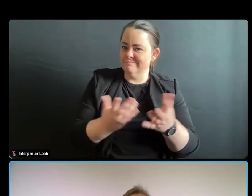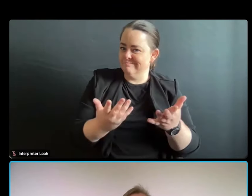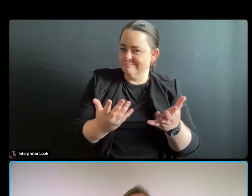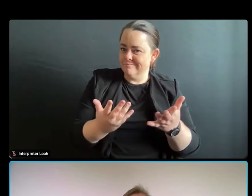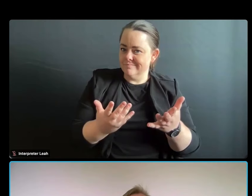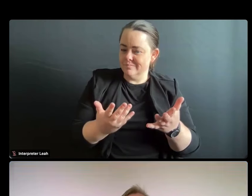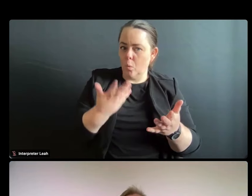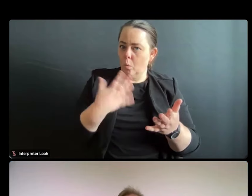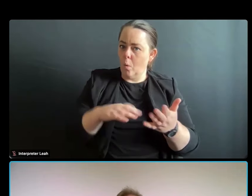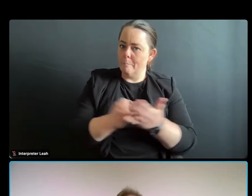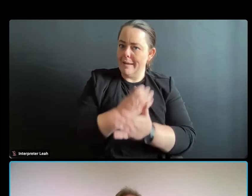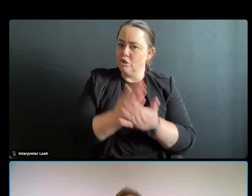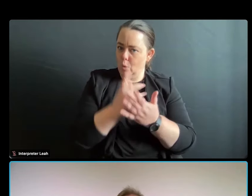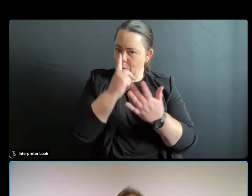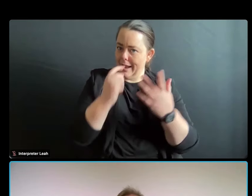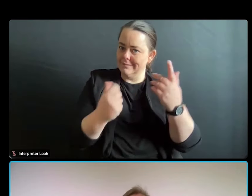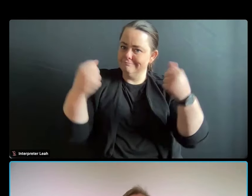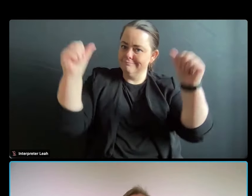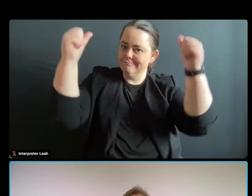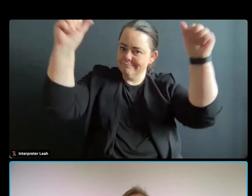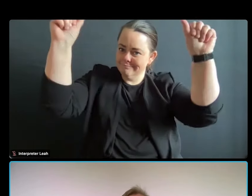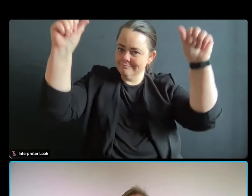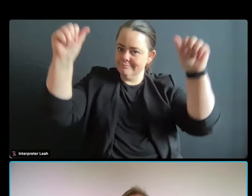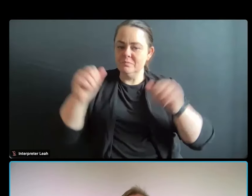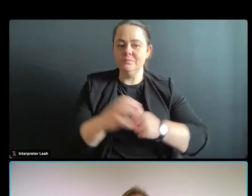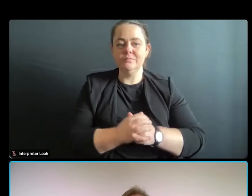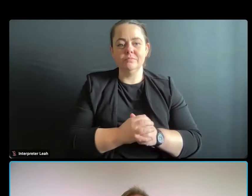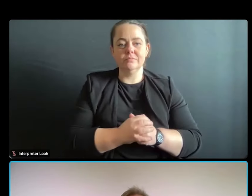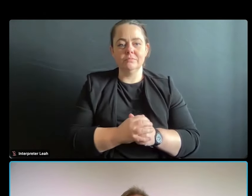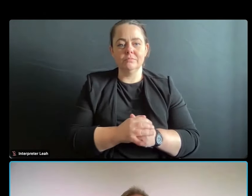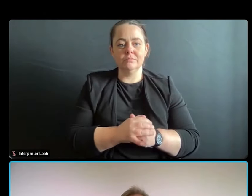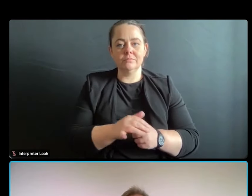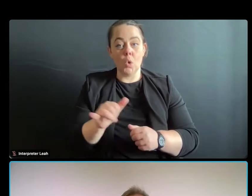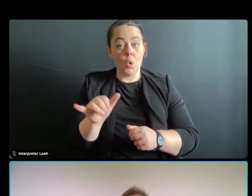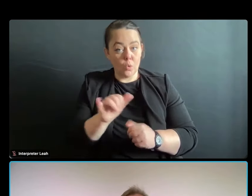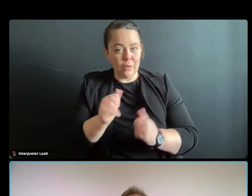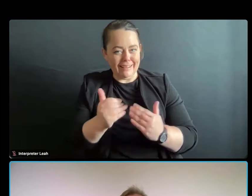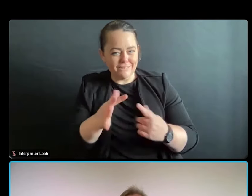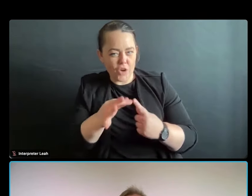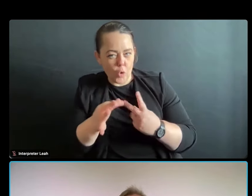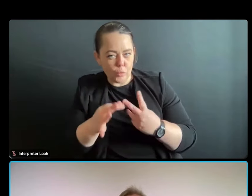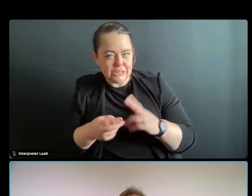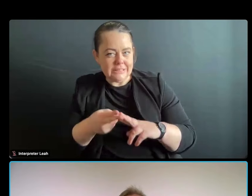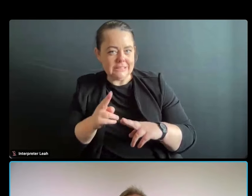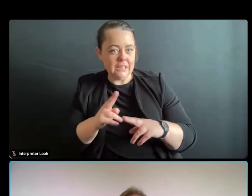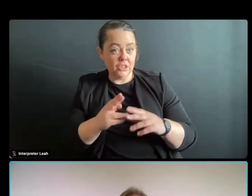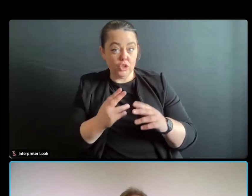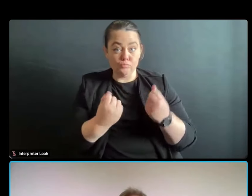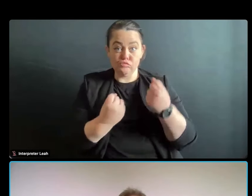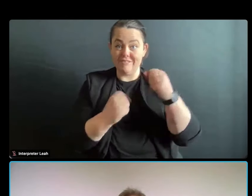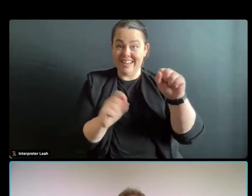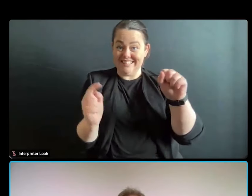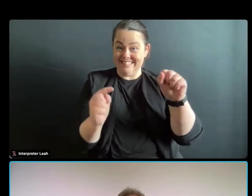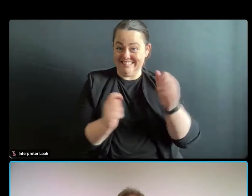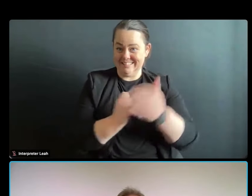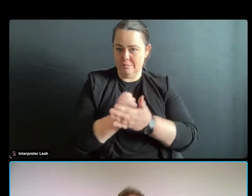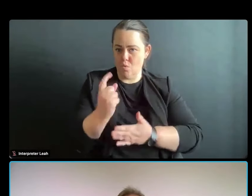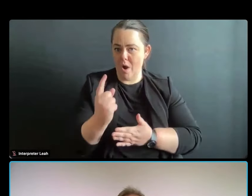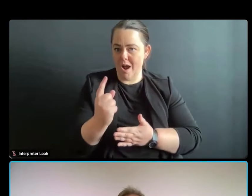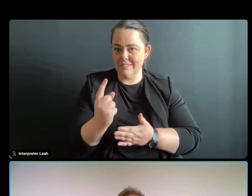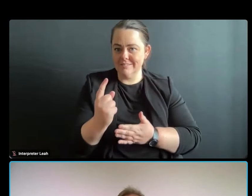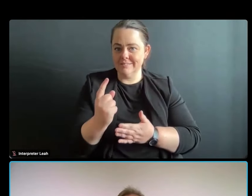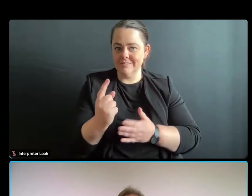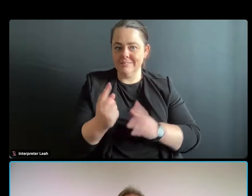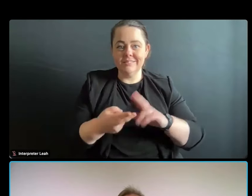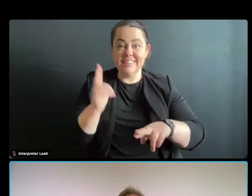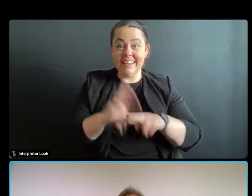non-compliance, or as well as more options to move back into compliance. So prevention for us is always better than